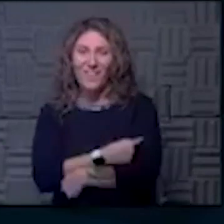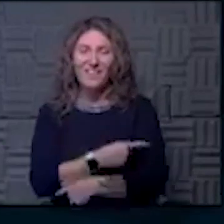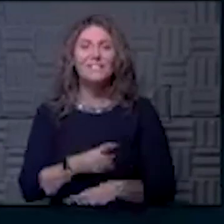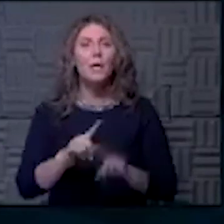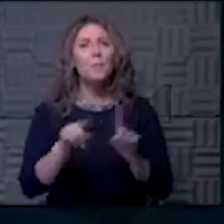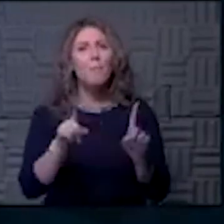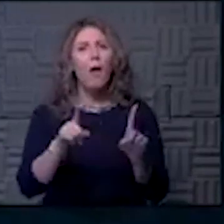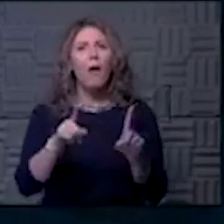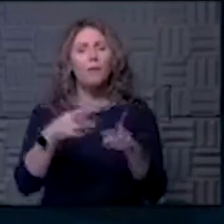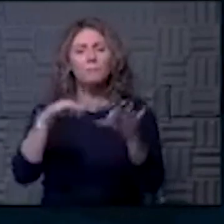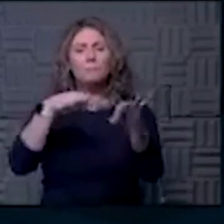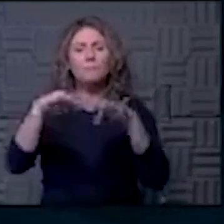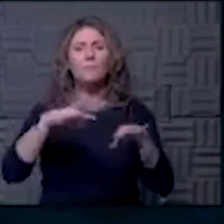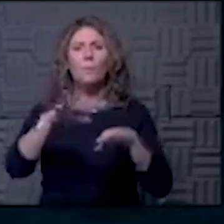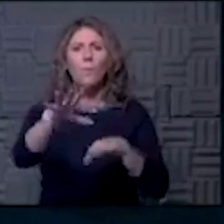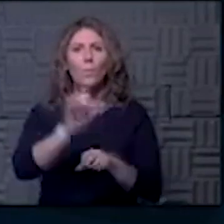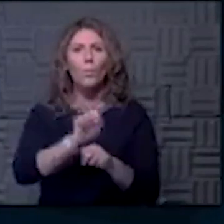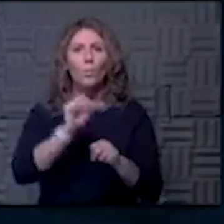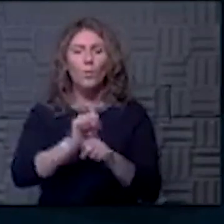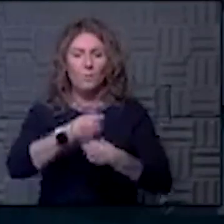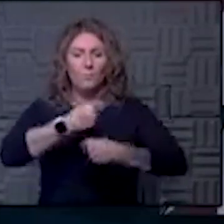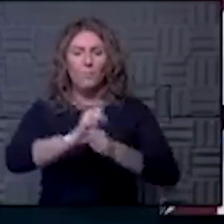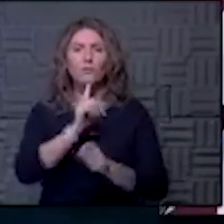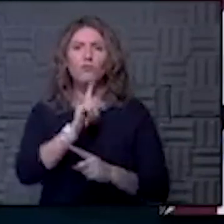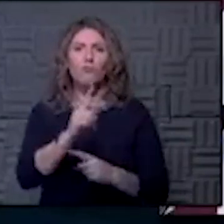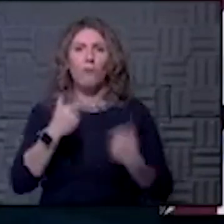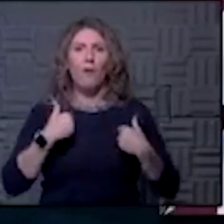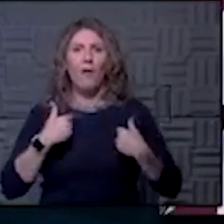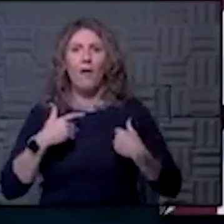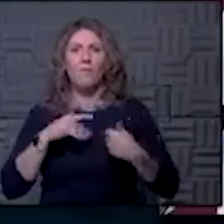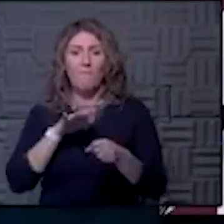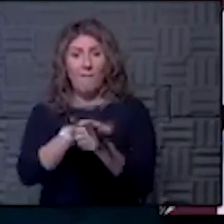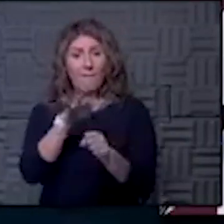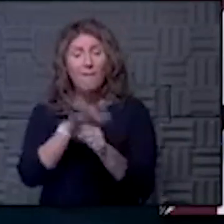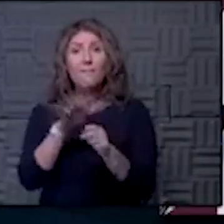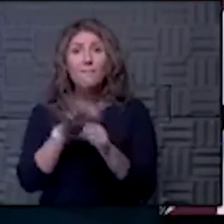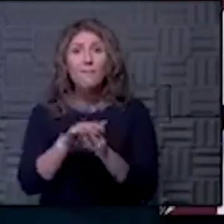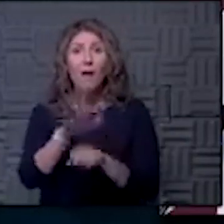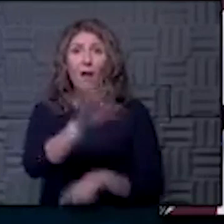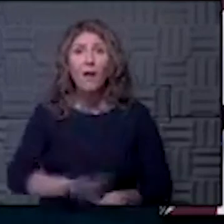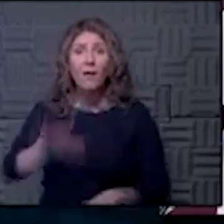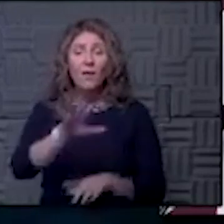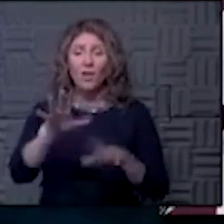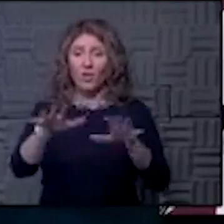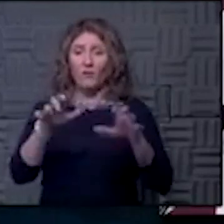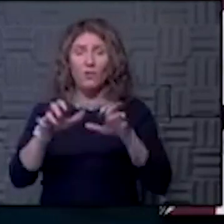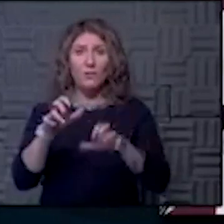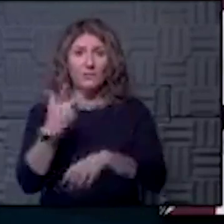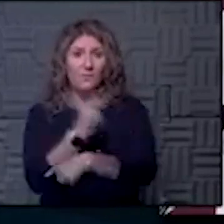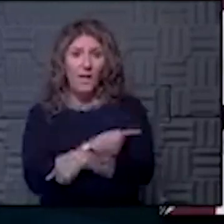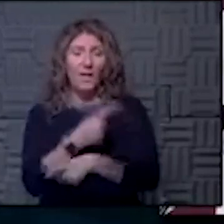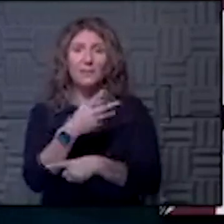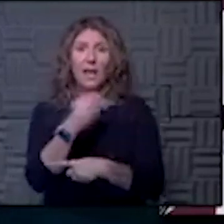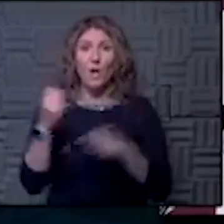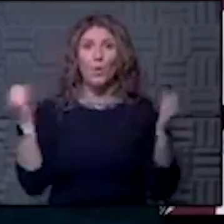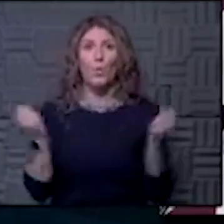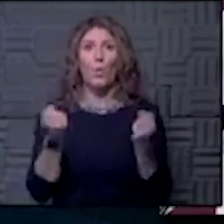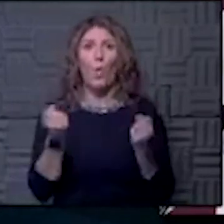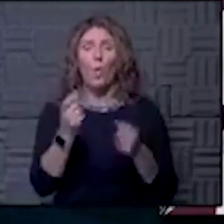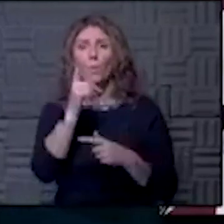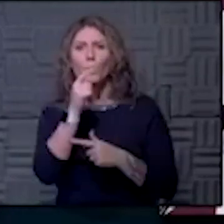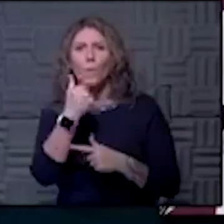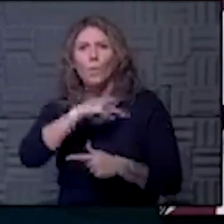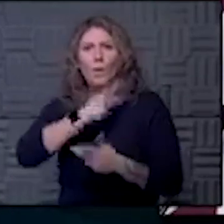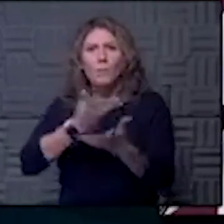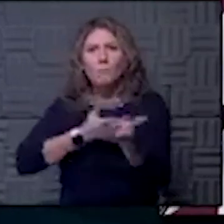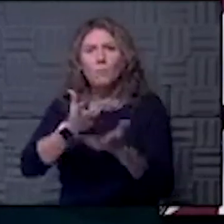Talk to us a little bit about the work you've done to make sure we have capacity for freezing the vaccine or keeping it as cold as we were, and who all we're working